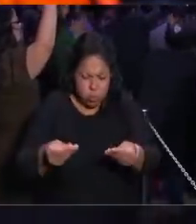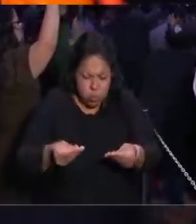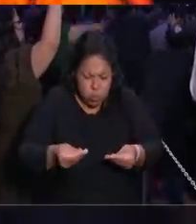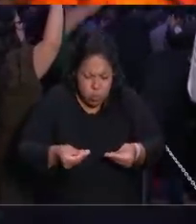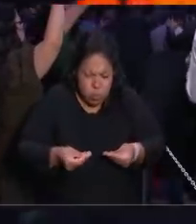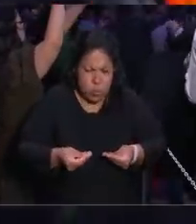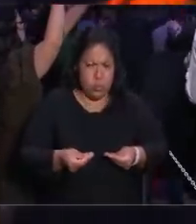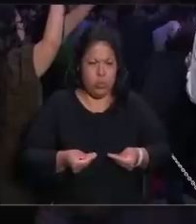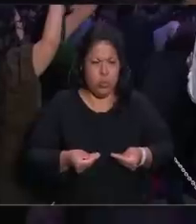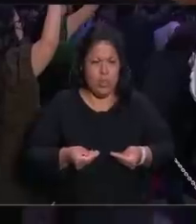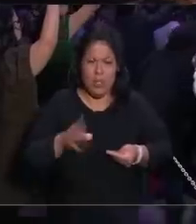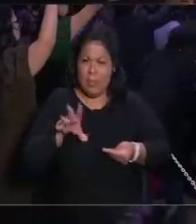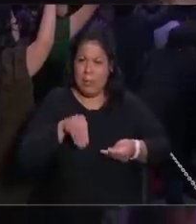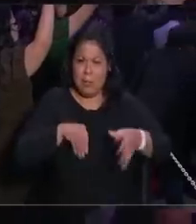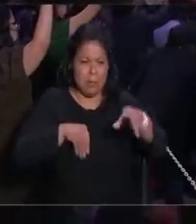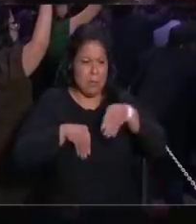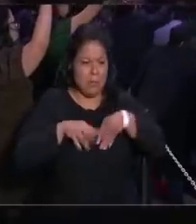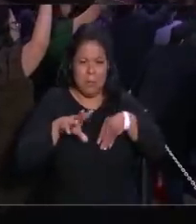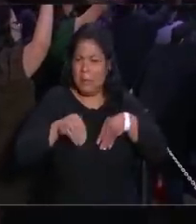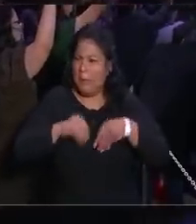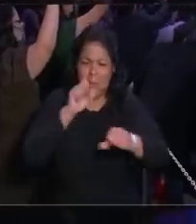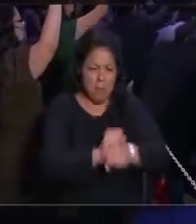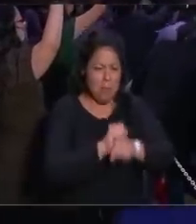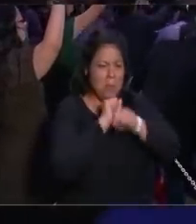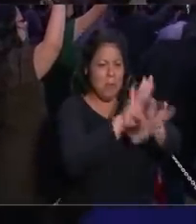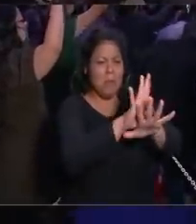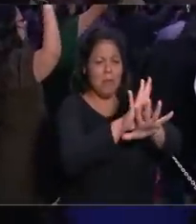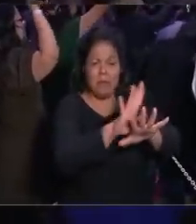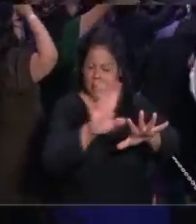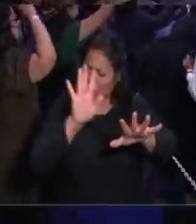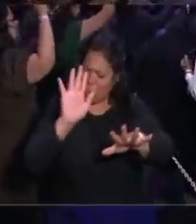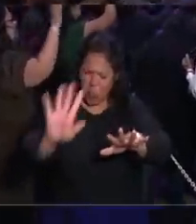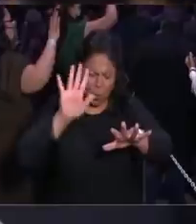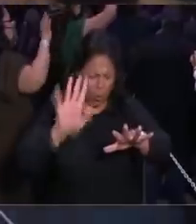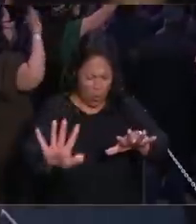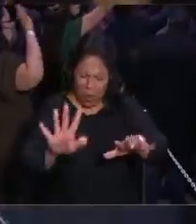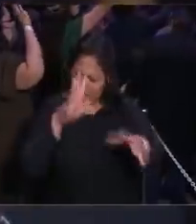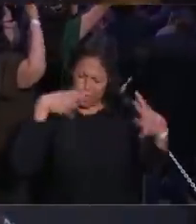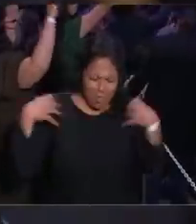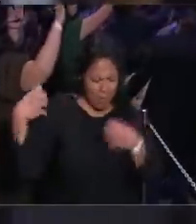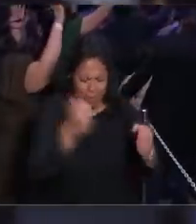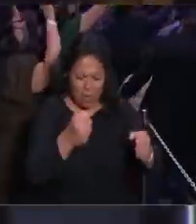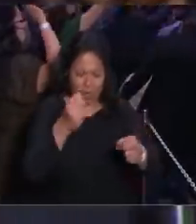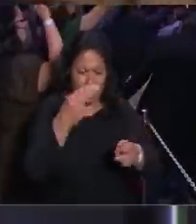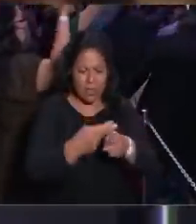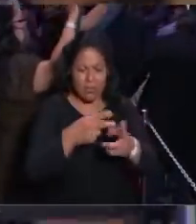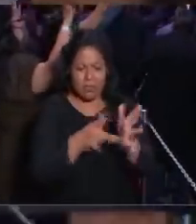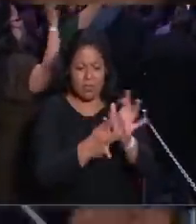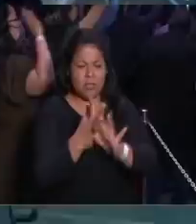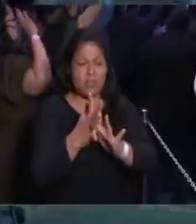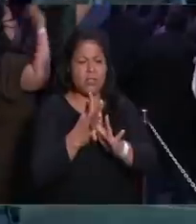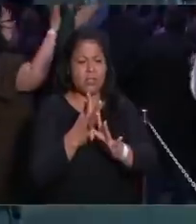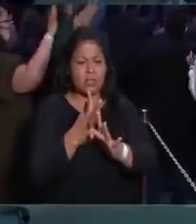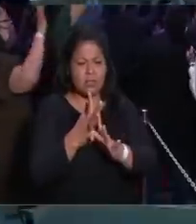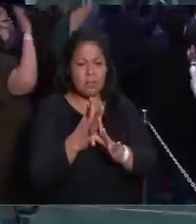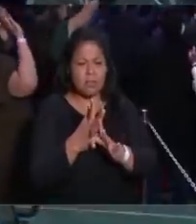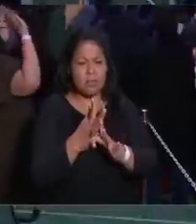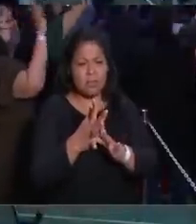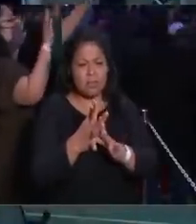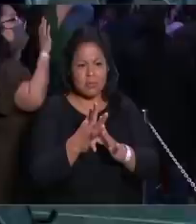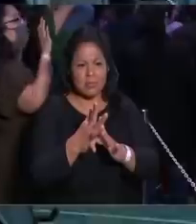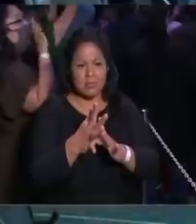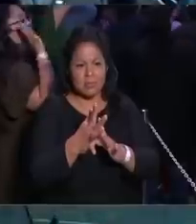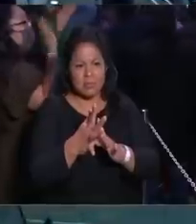Receive, recibe your miracle, el milagro, in the mighty name of Jesus, en el poder